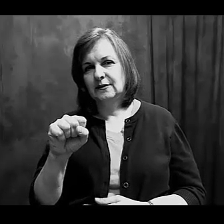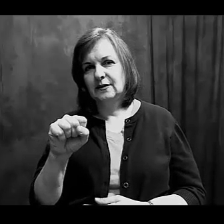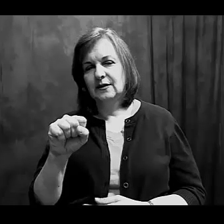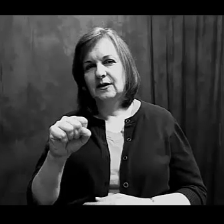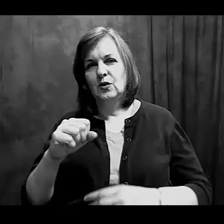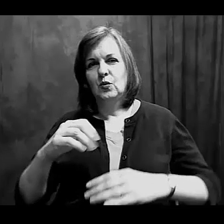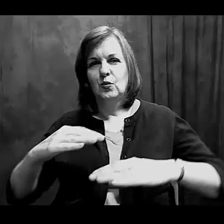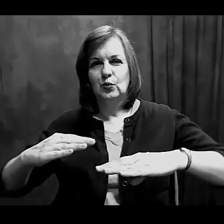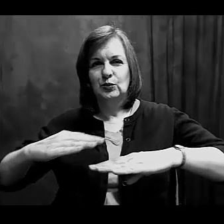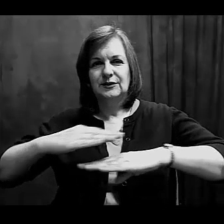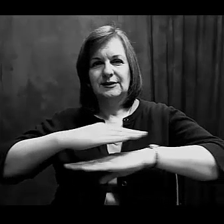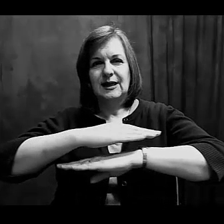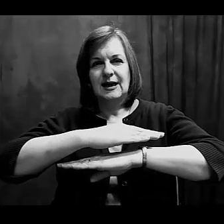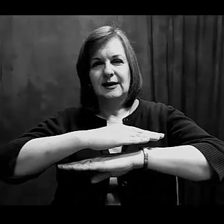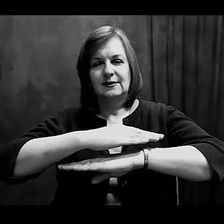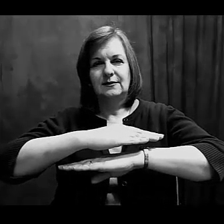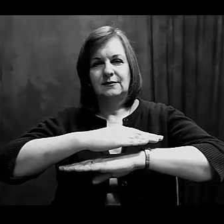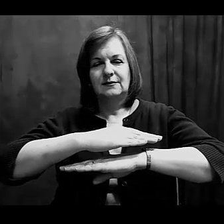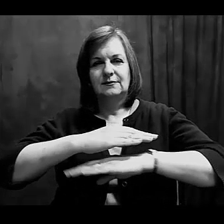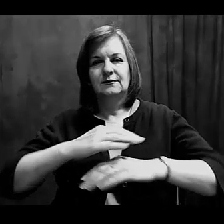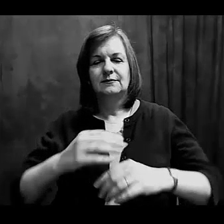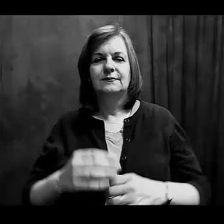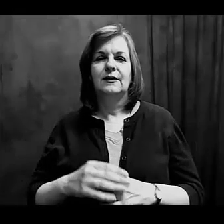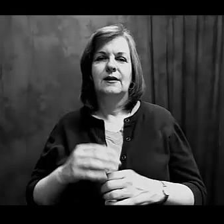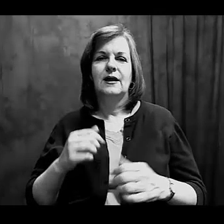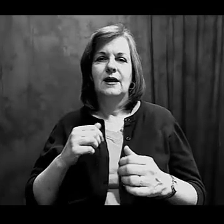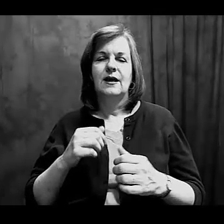are going to slide past